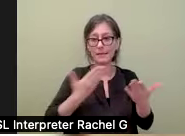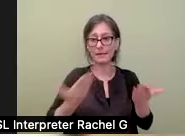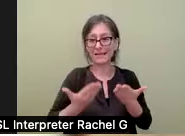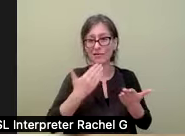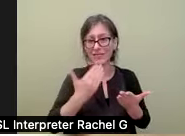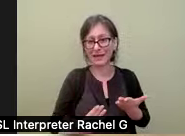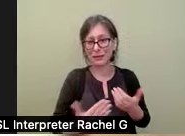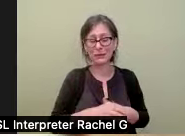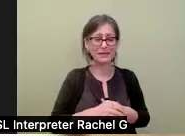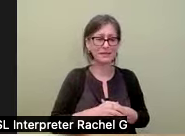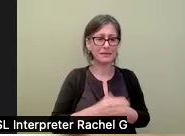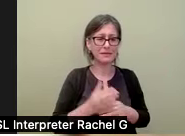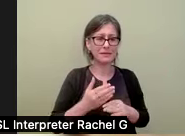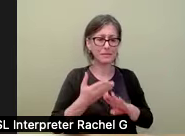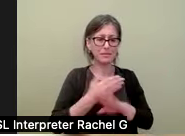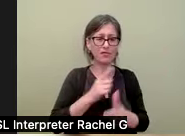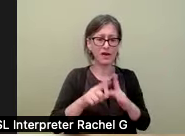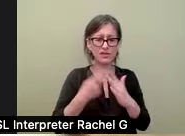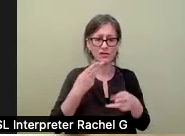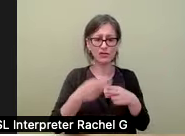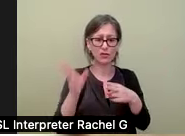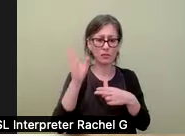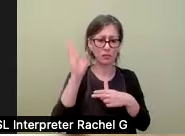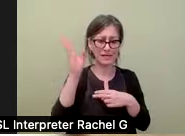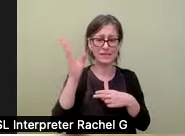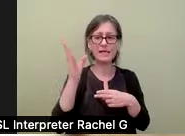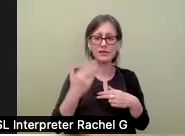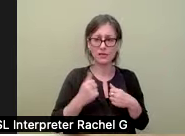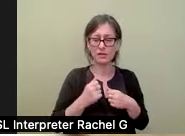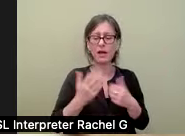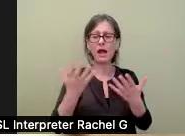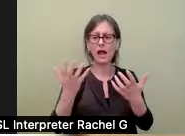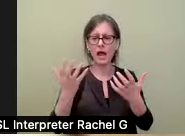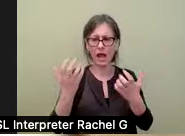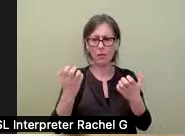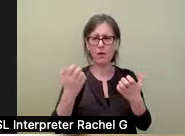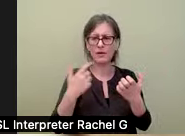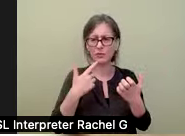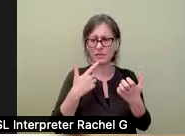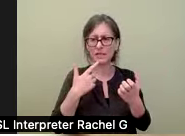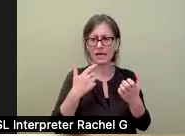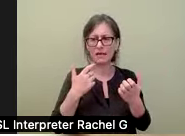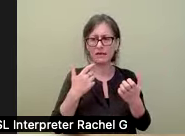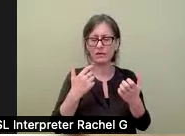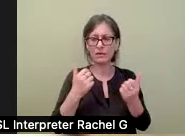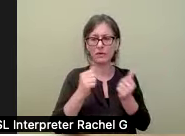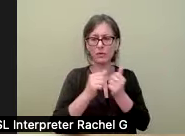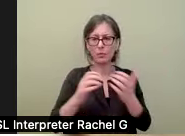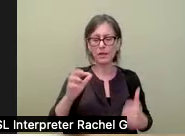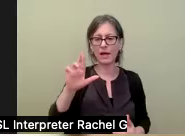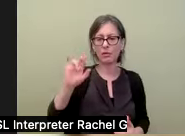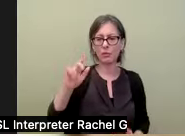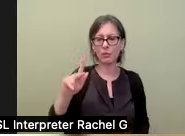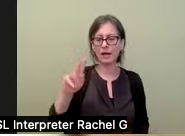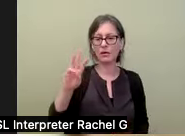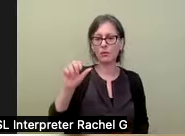you. Before I begin this short presentation, I do want to just say that without Rick Wilson and Nick